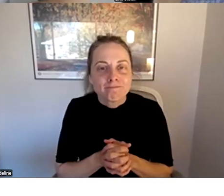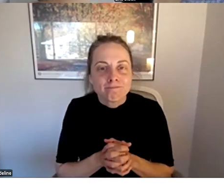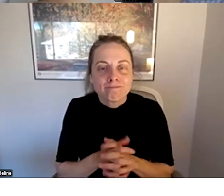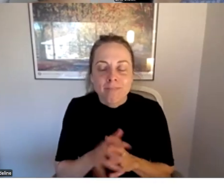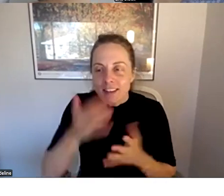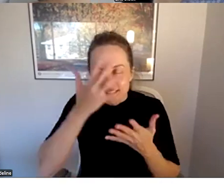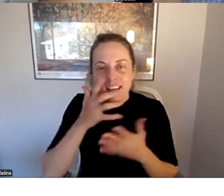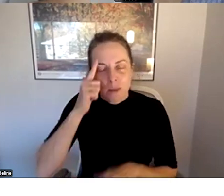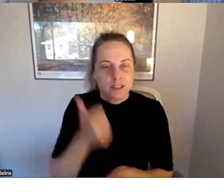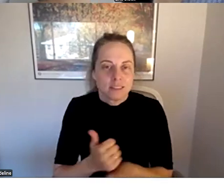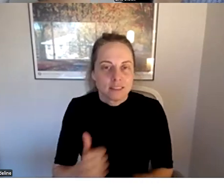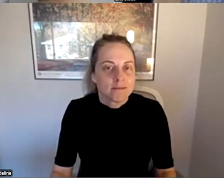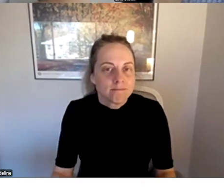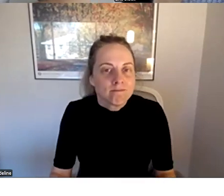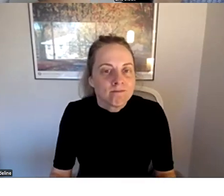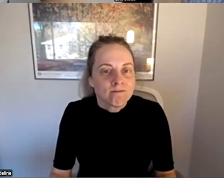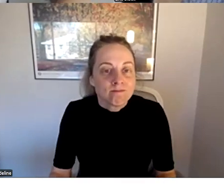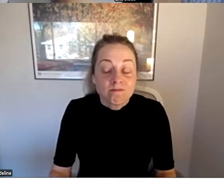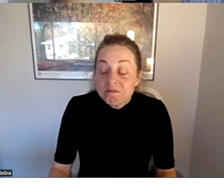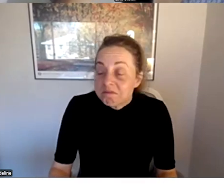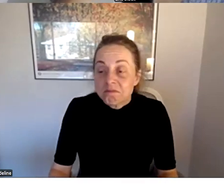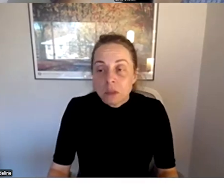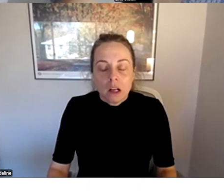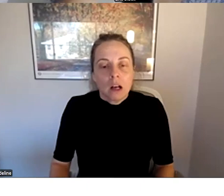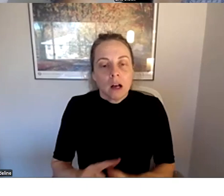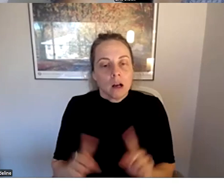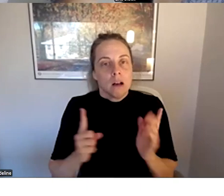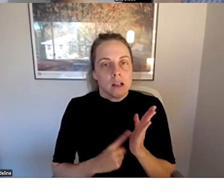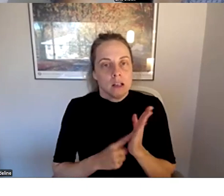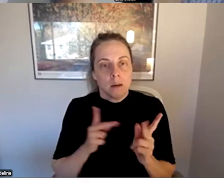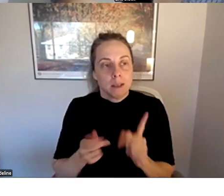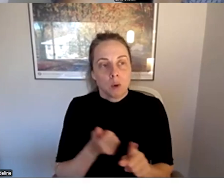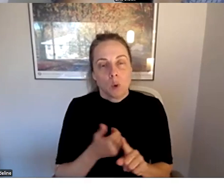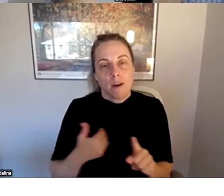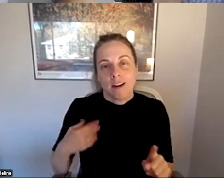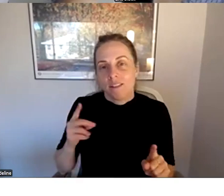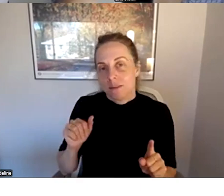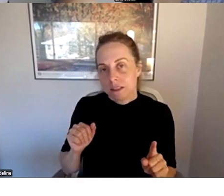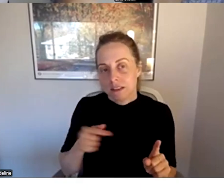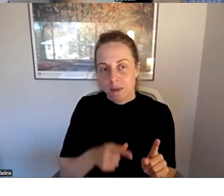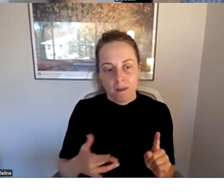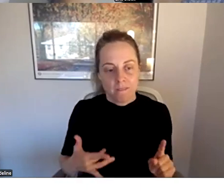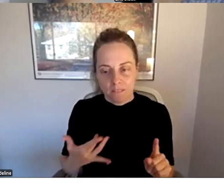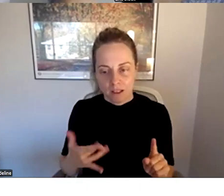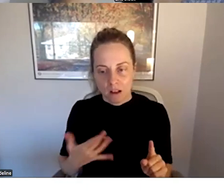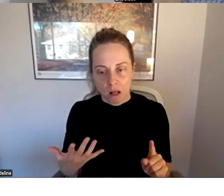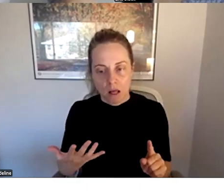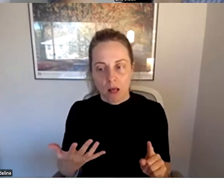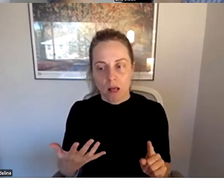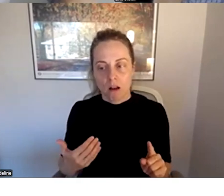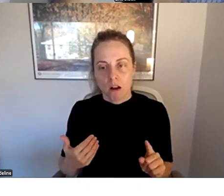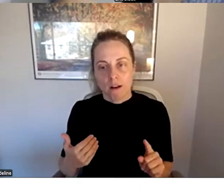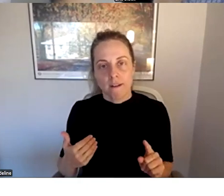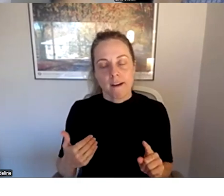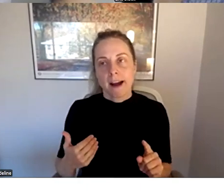have. But sometimes people with disabilities feel that they have a strike